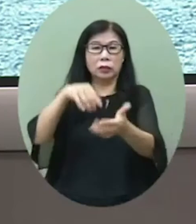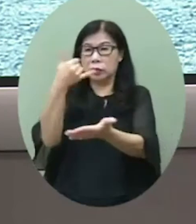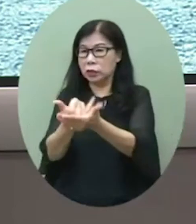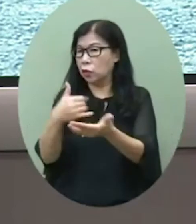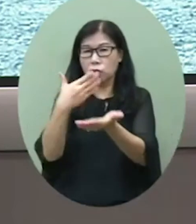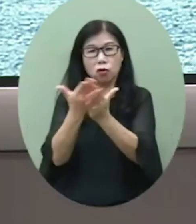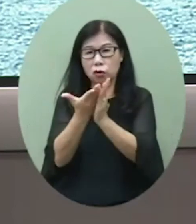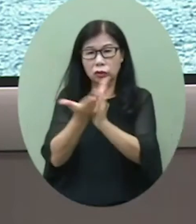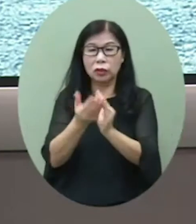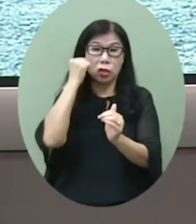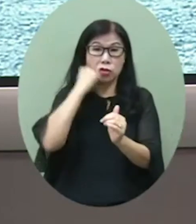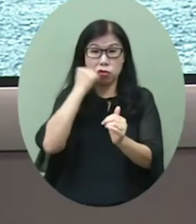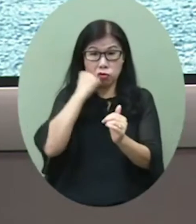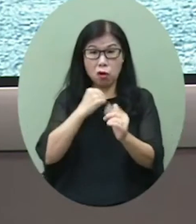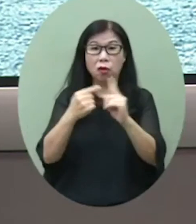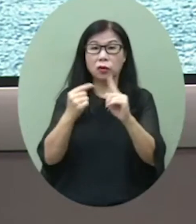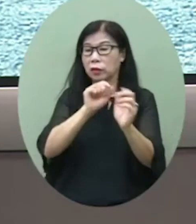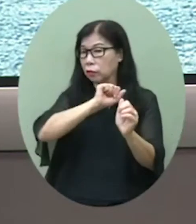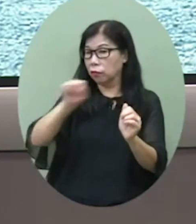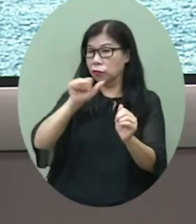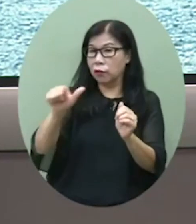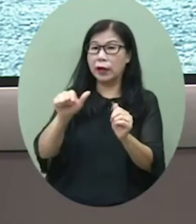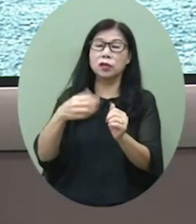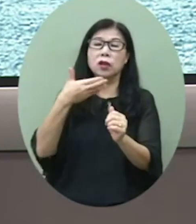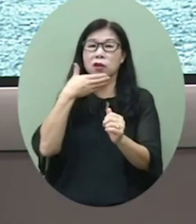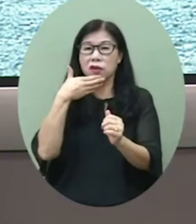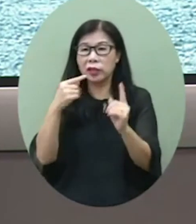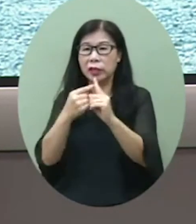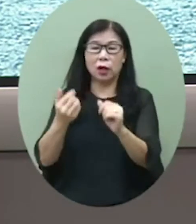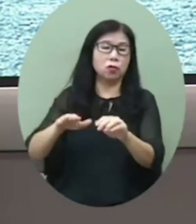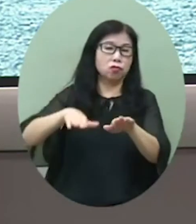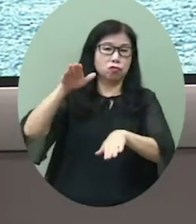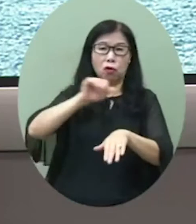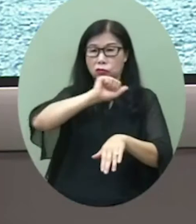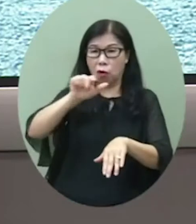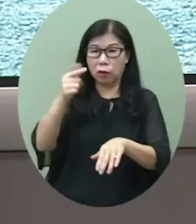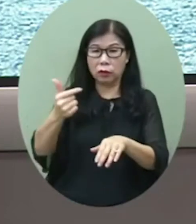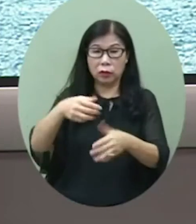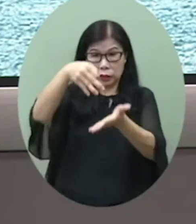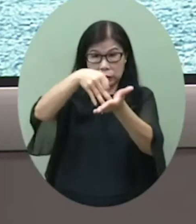epidemic affects the elderly the most in terms of the infection risk or the fatality rate.